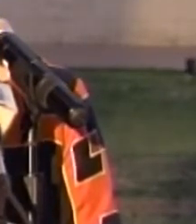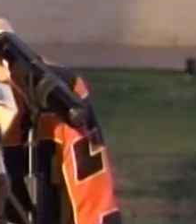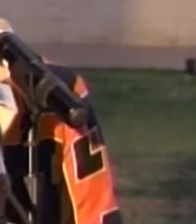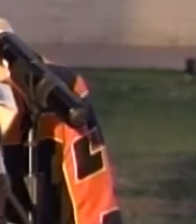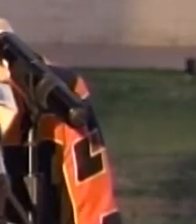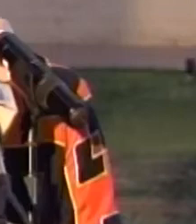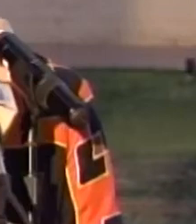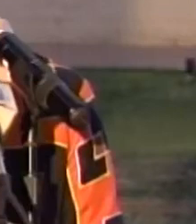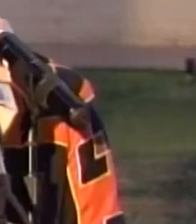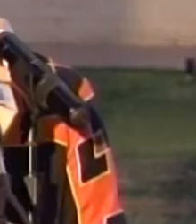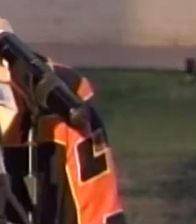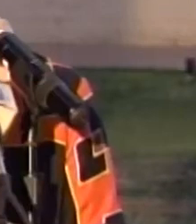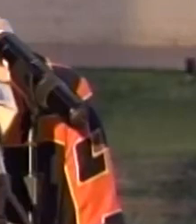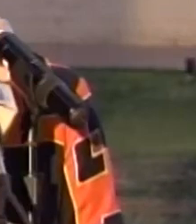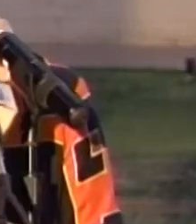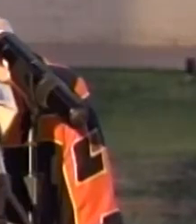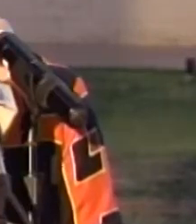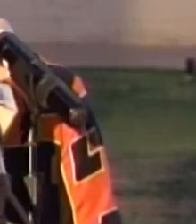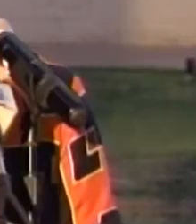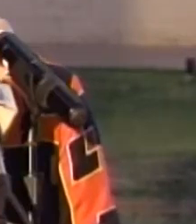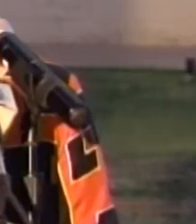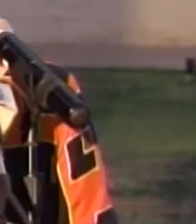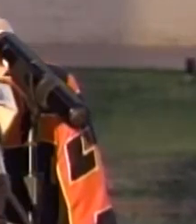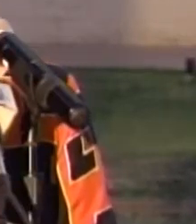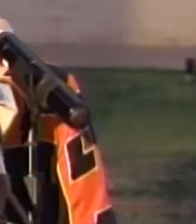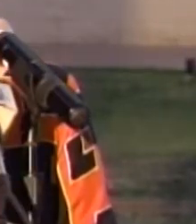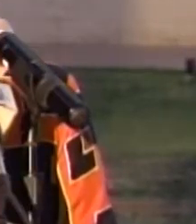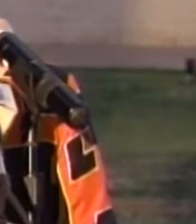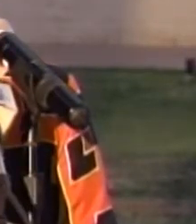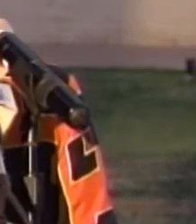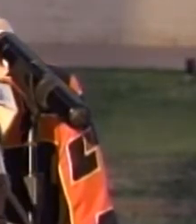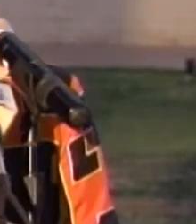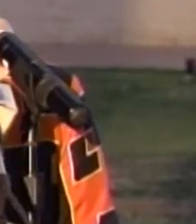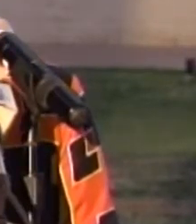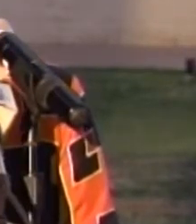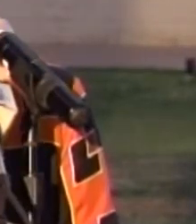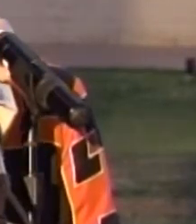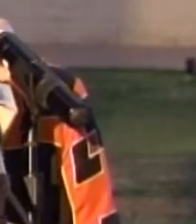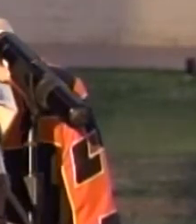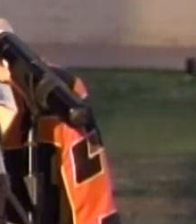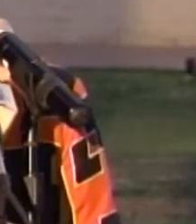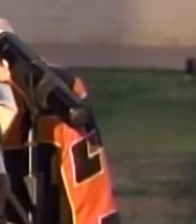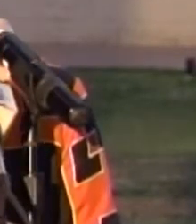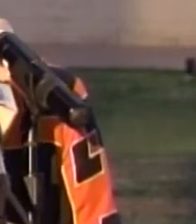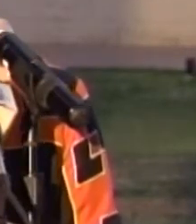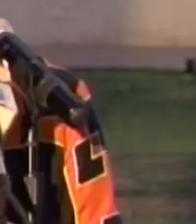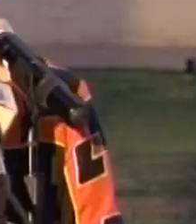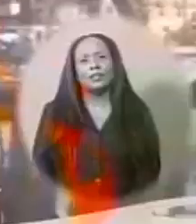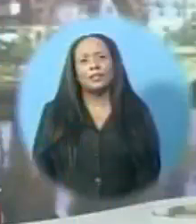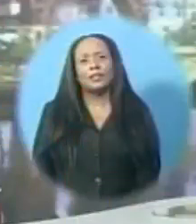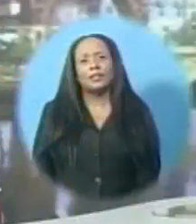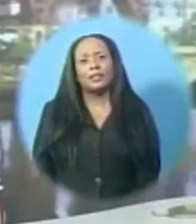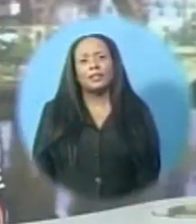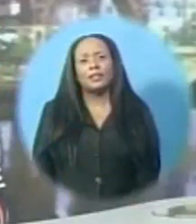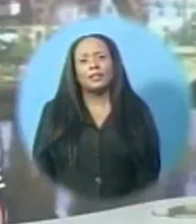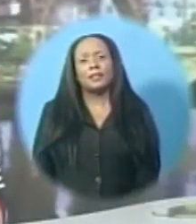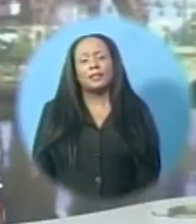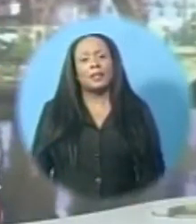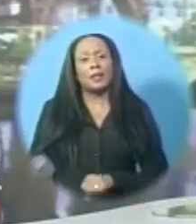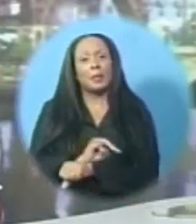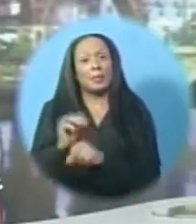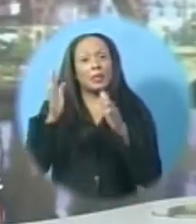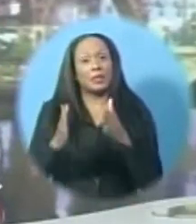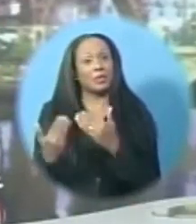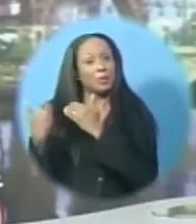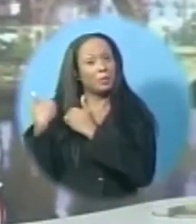innovation, and the desire to continue to build and enhance the links between our two countries. Minister